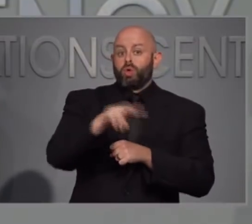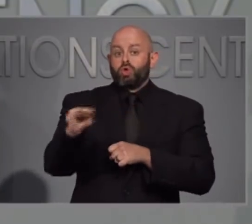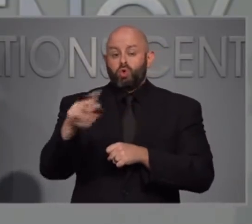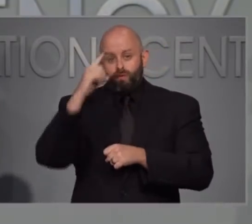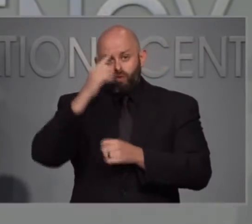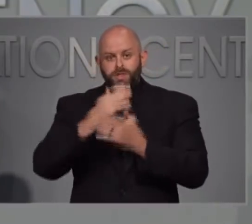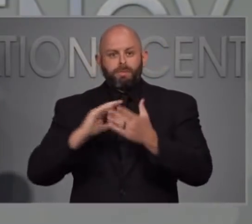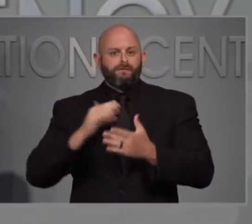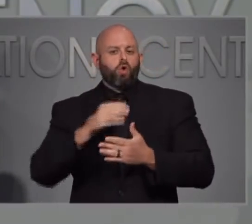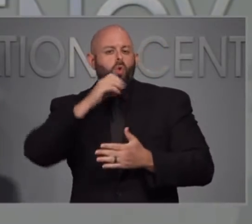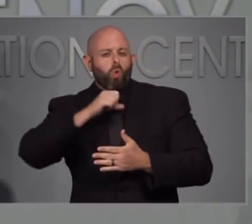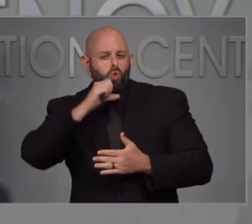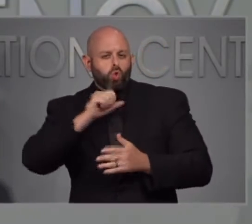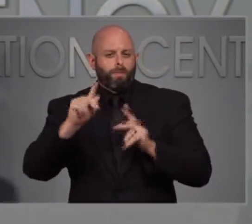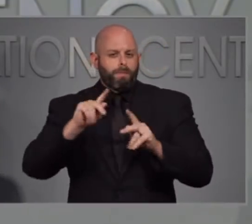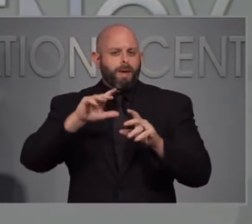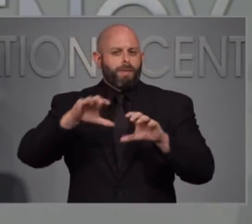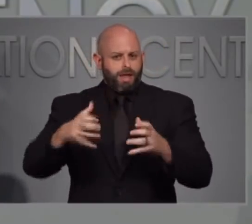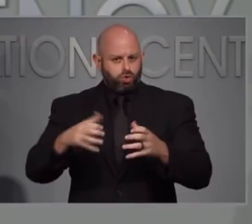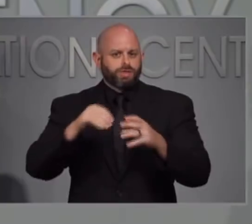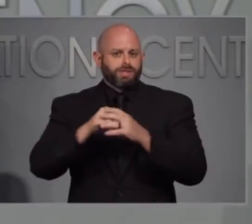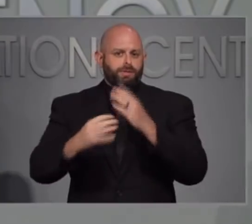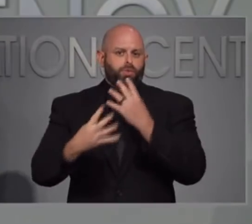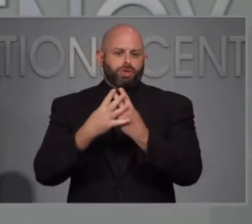of our older population.